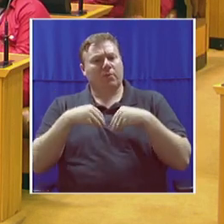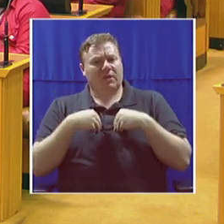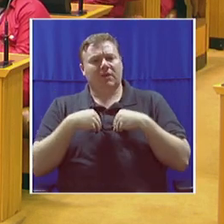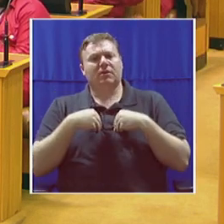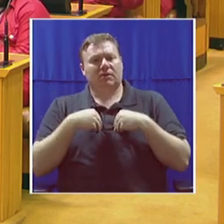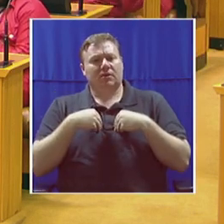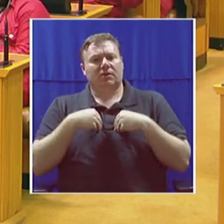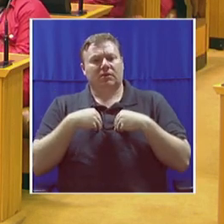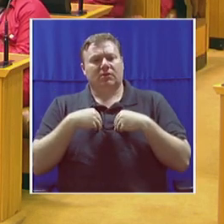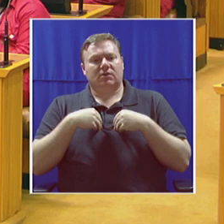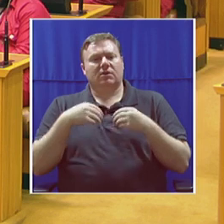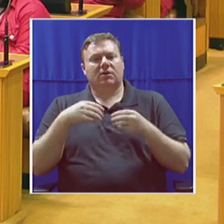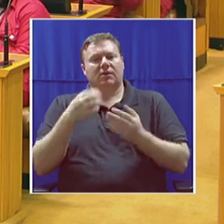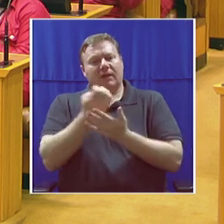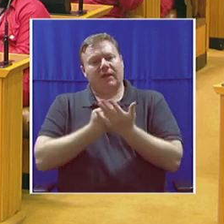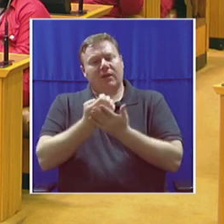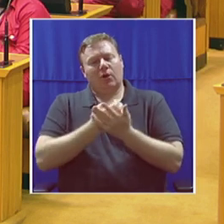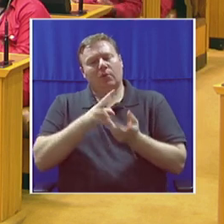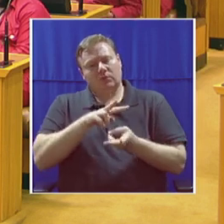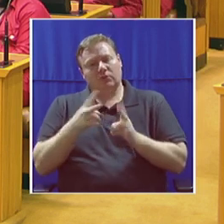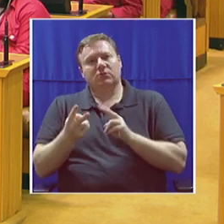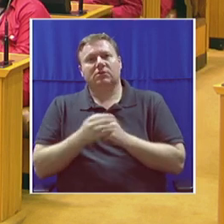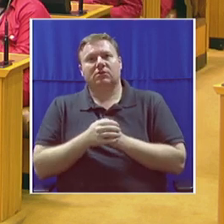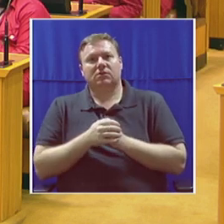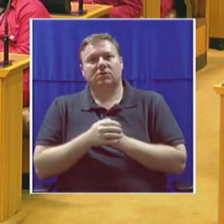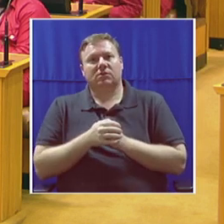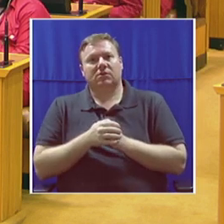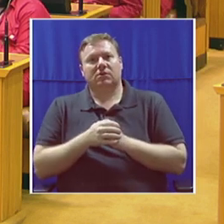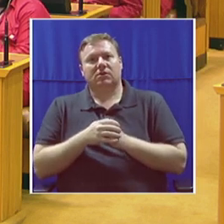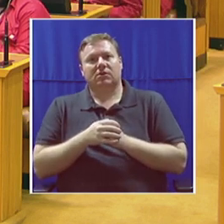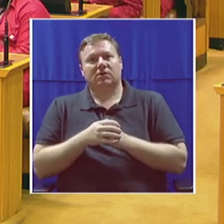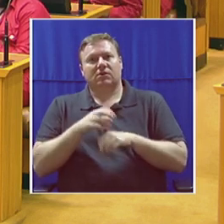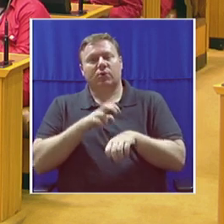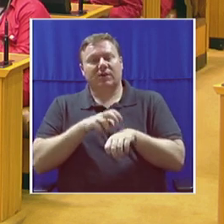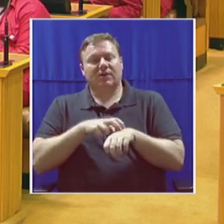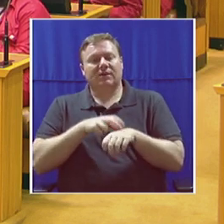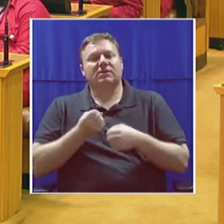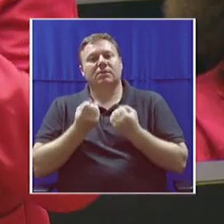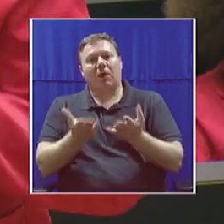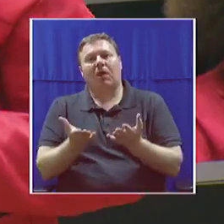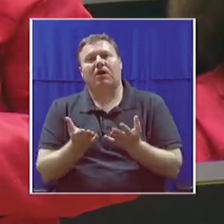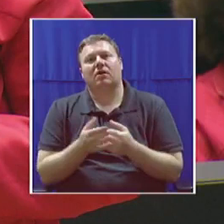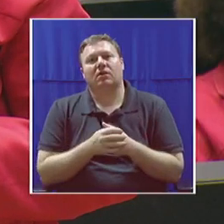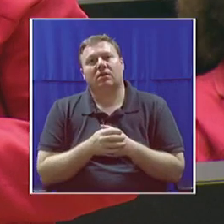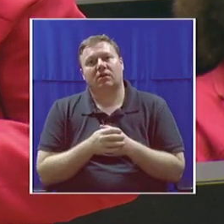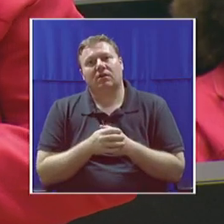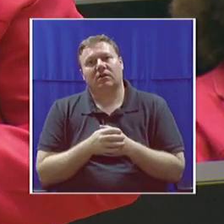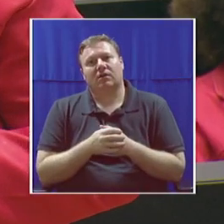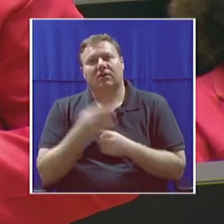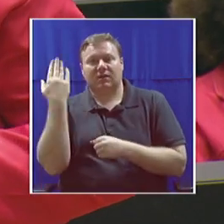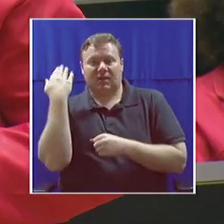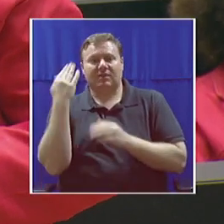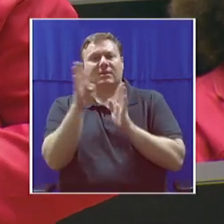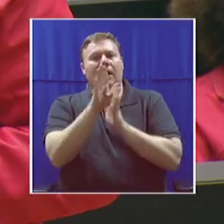recovery plan requires energy stability and dependability of electricity Supply yesterday when we closing the debate on